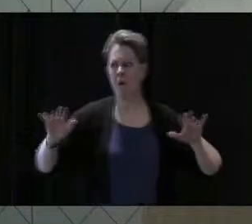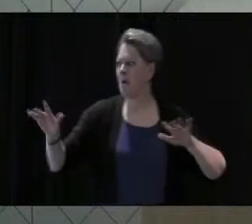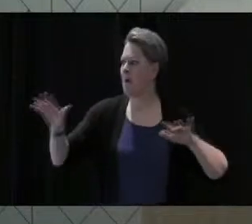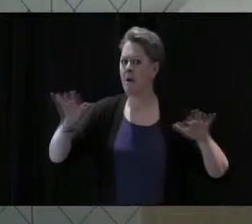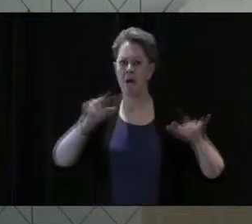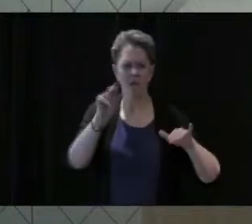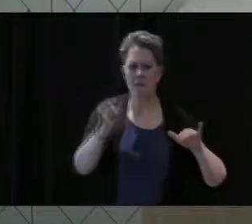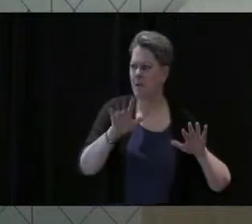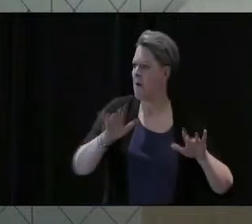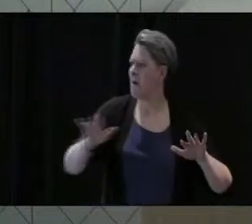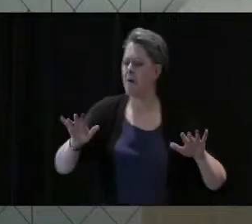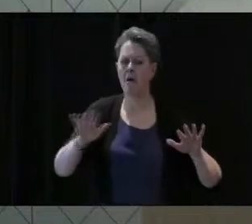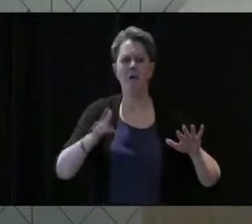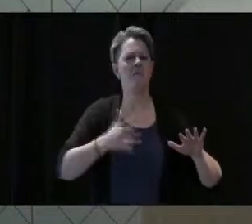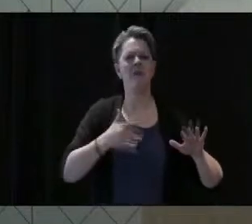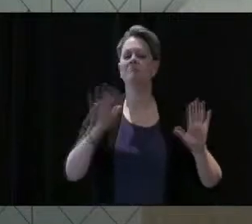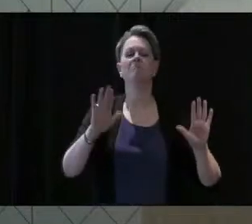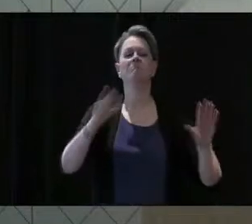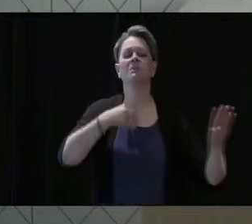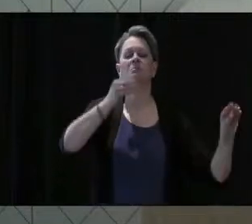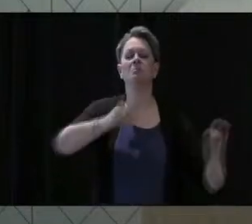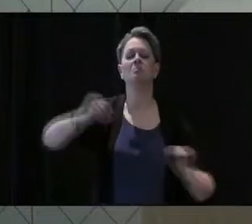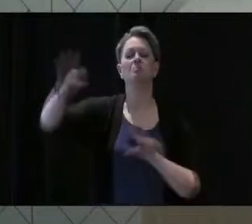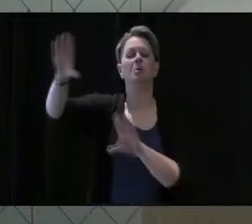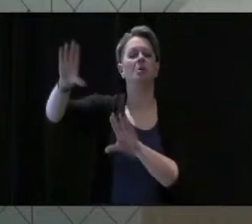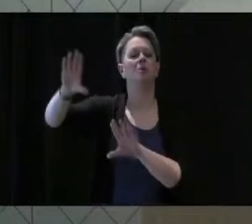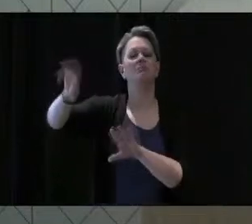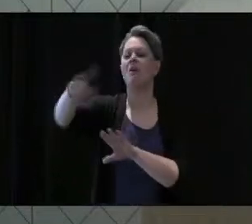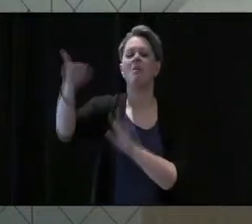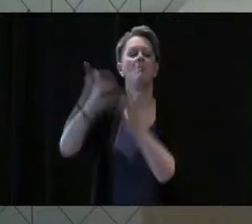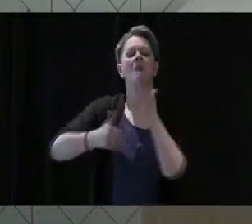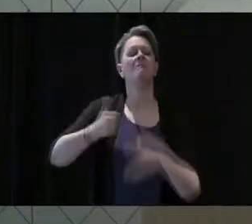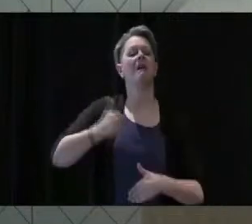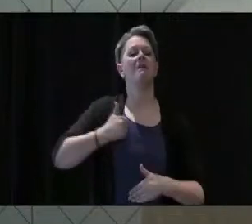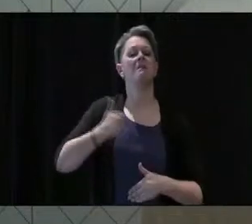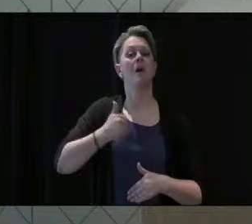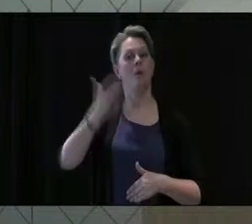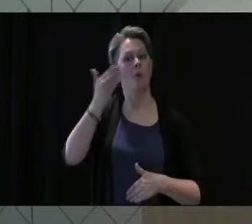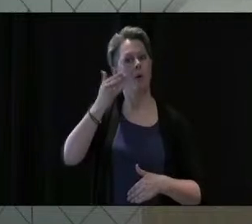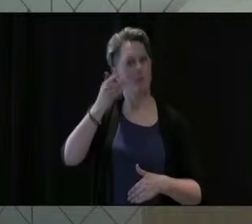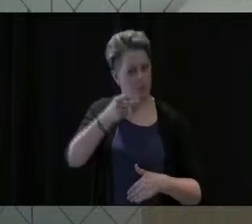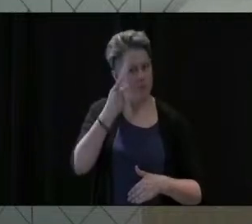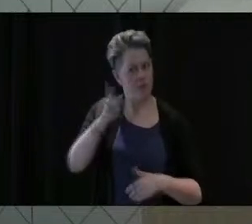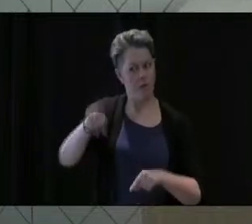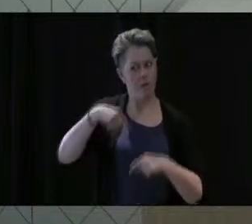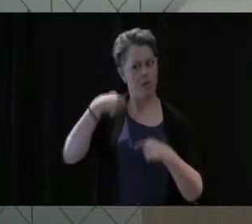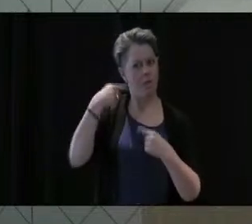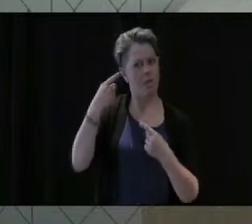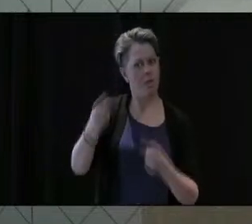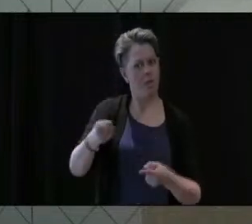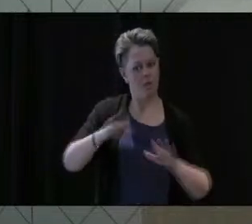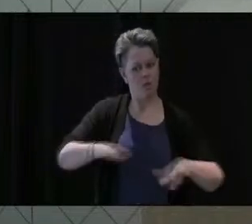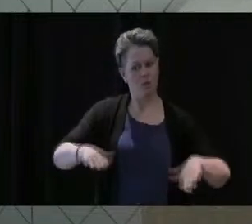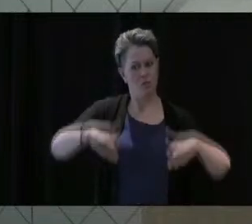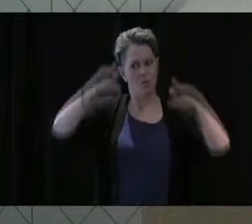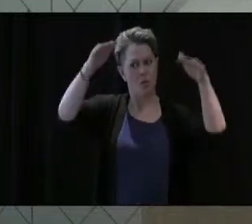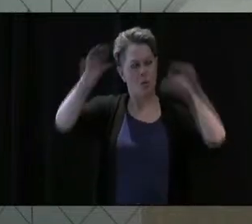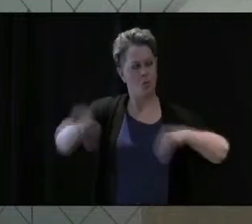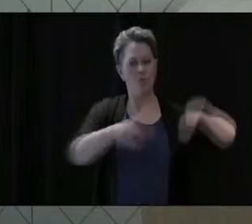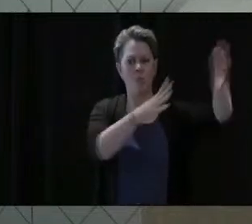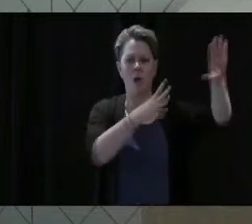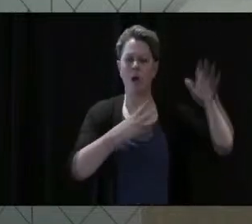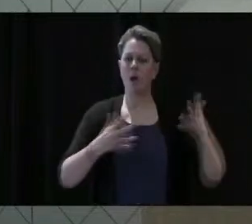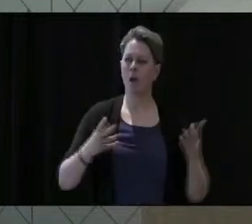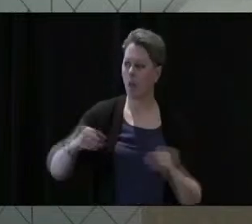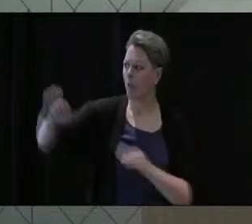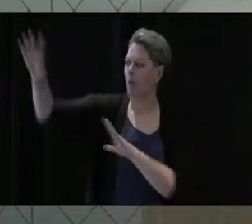their families in other parts of the country, as generations have done before them. This report,